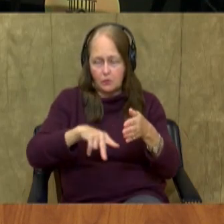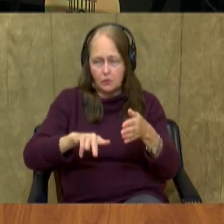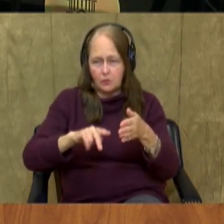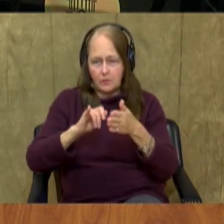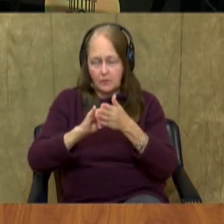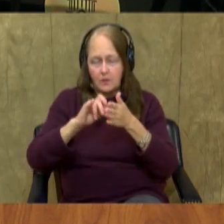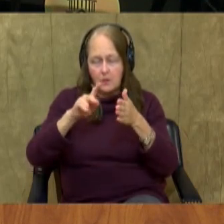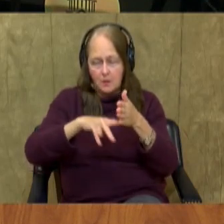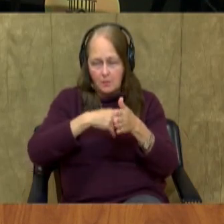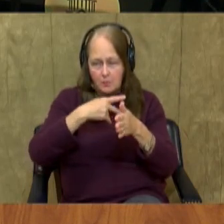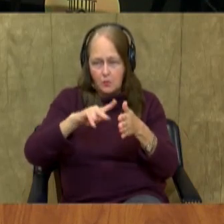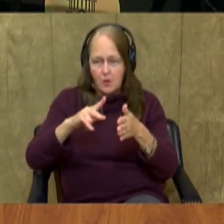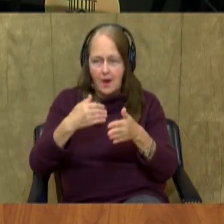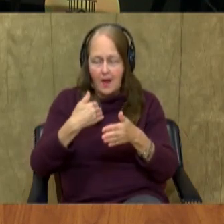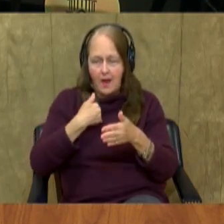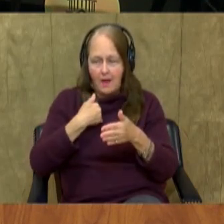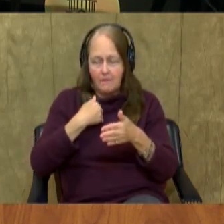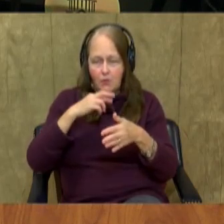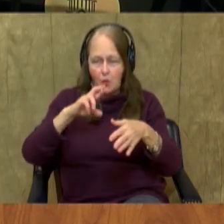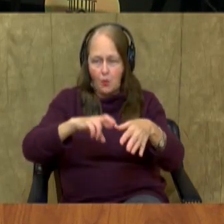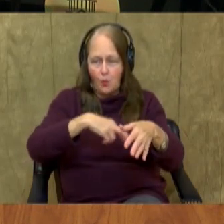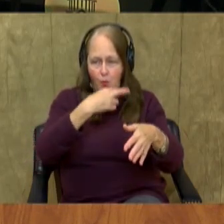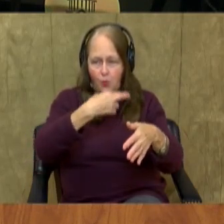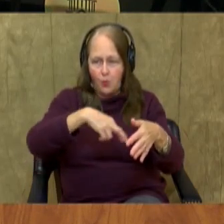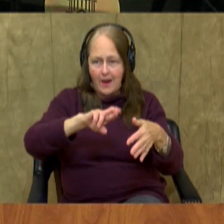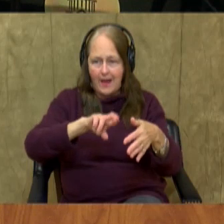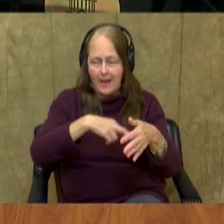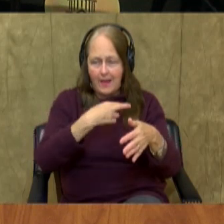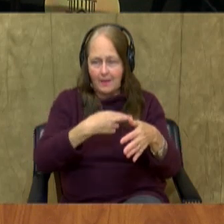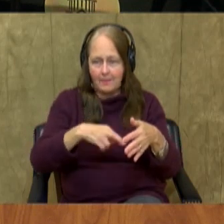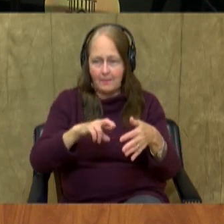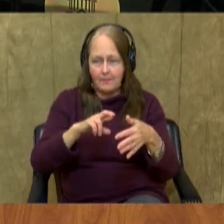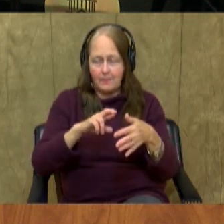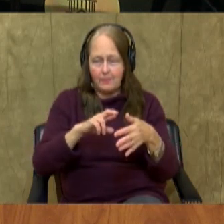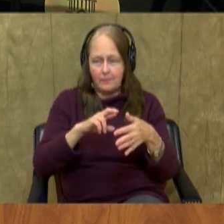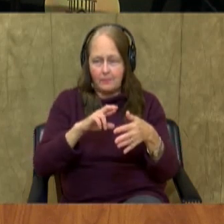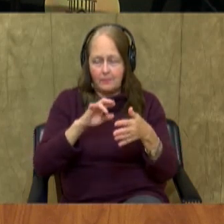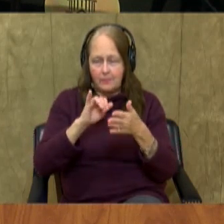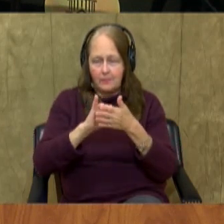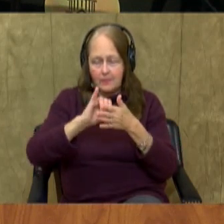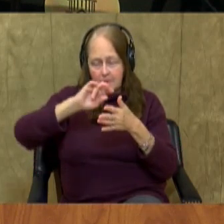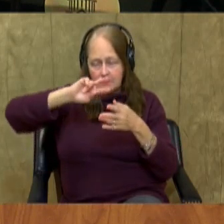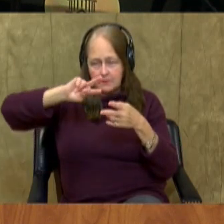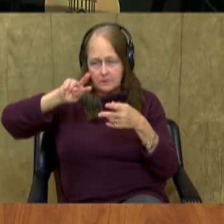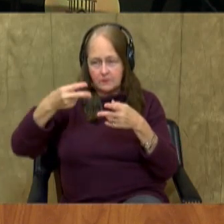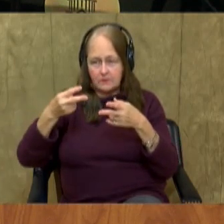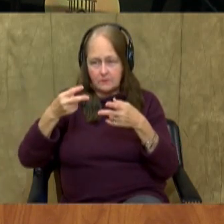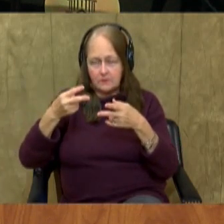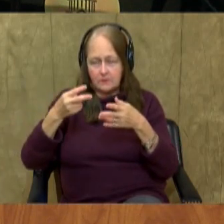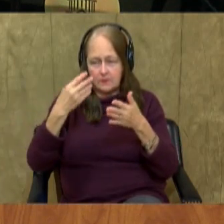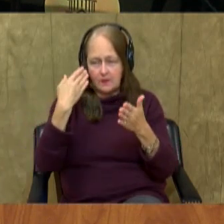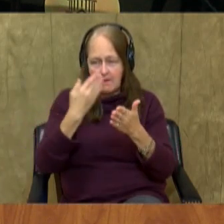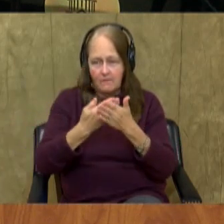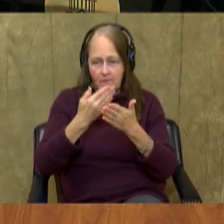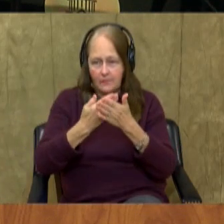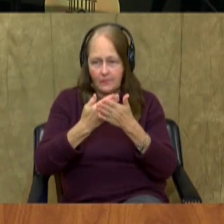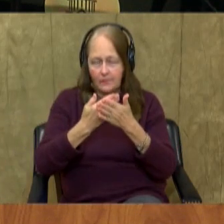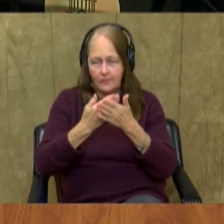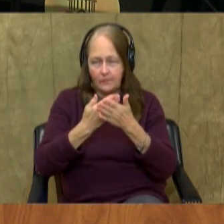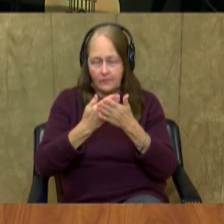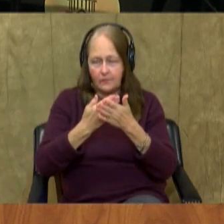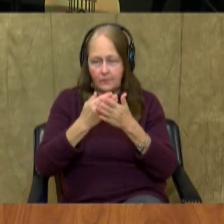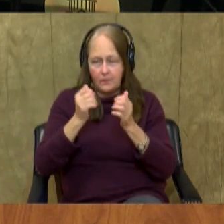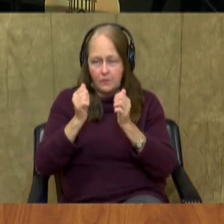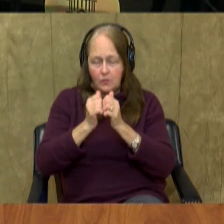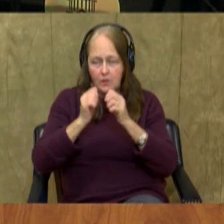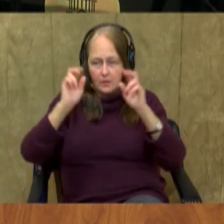that poetry contains those rhyme schemes, rhythms, as well as meters. Her second part of her evidence was that they deal